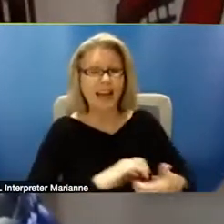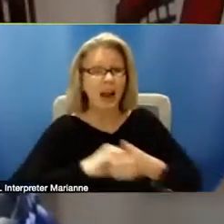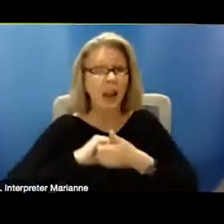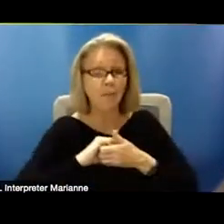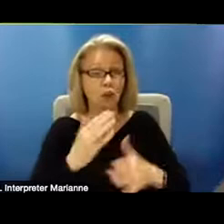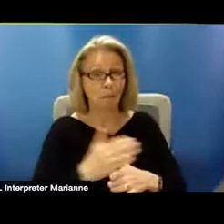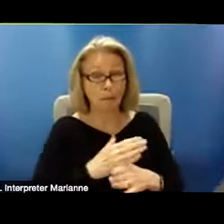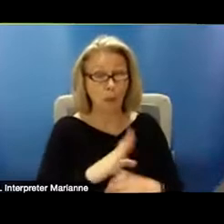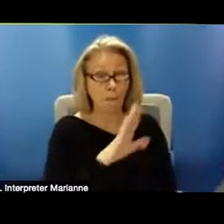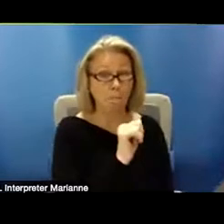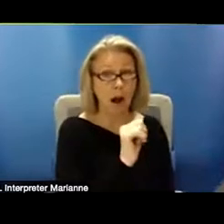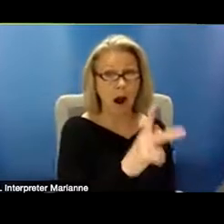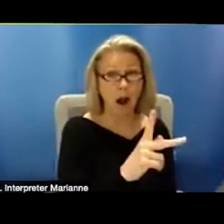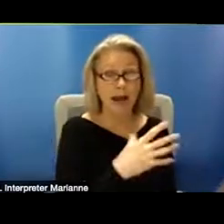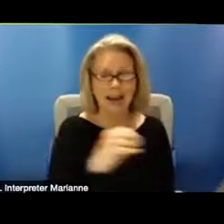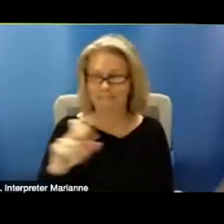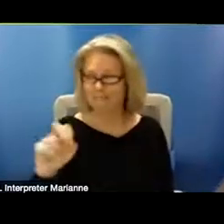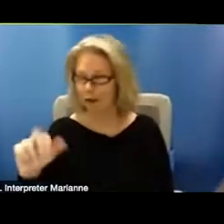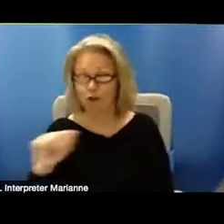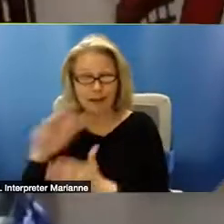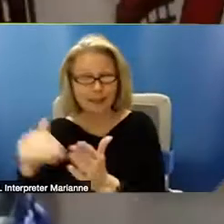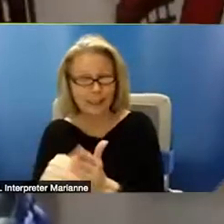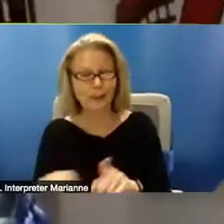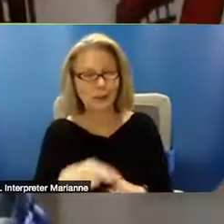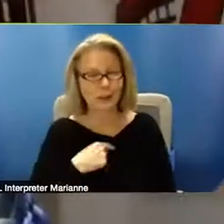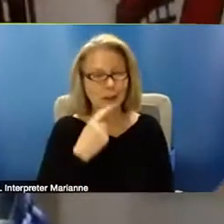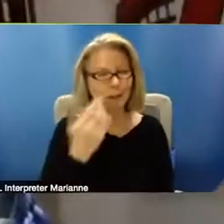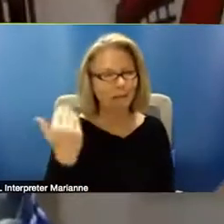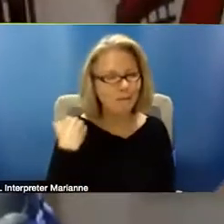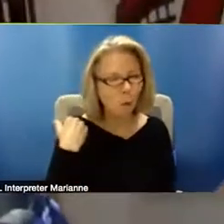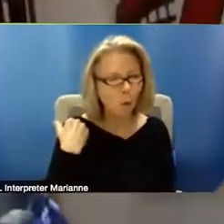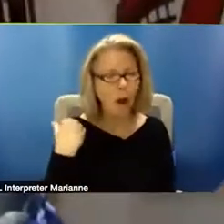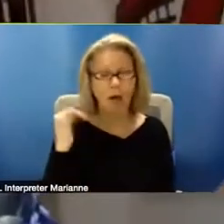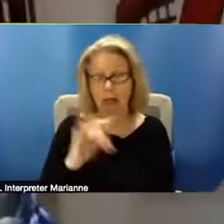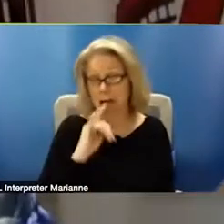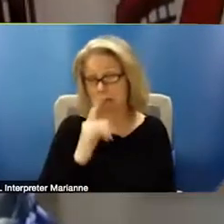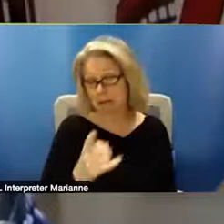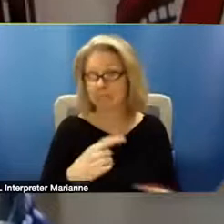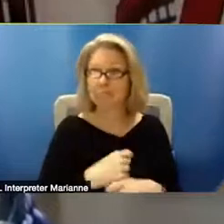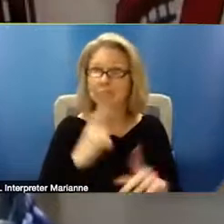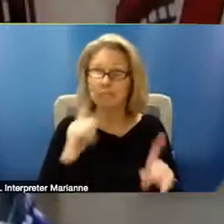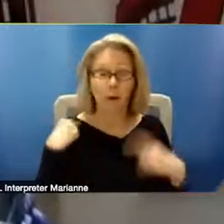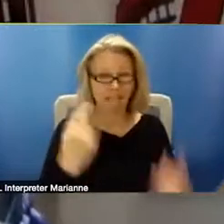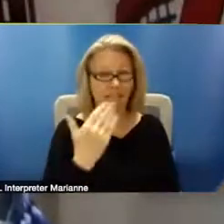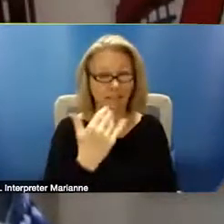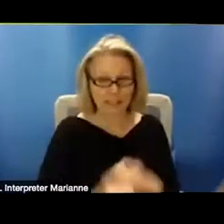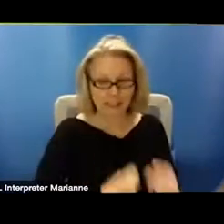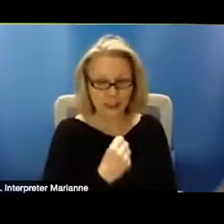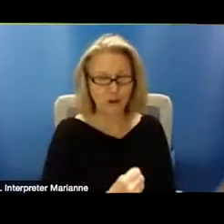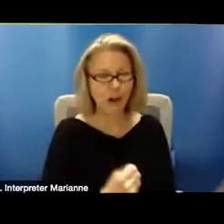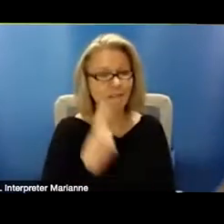The collaboration between Bach and the Vera List Center, as we were joking earlier, has been in the making for 15